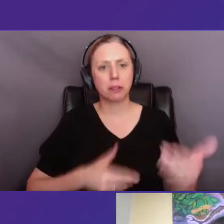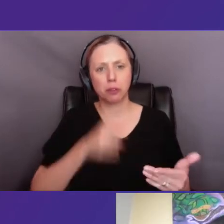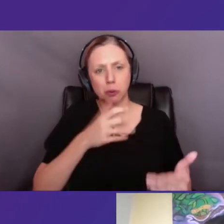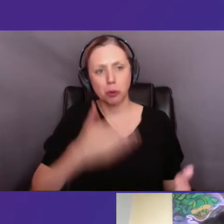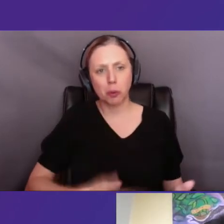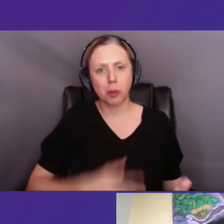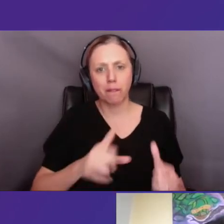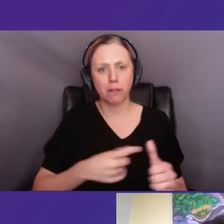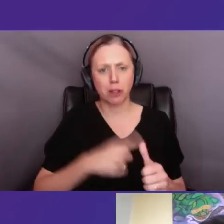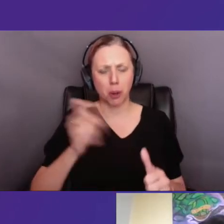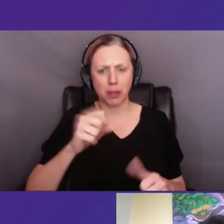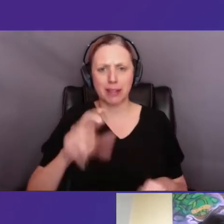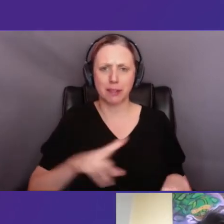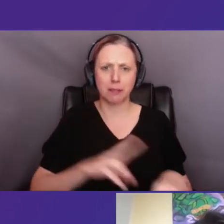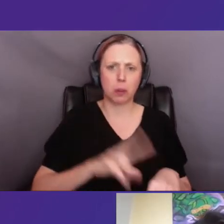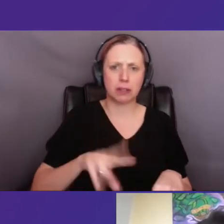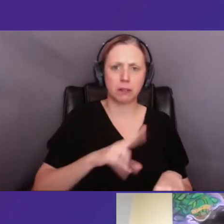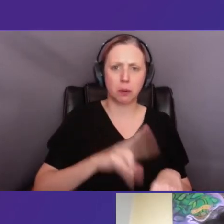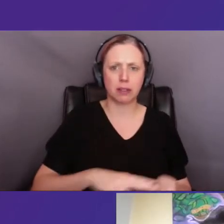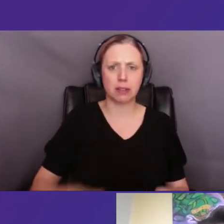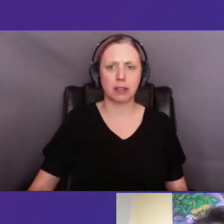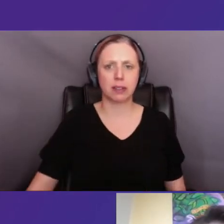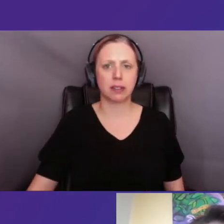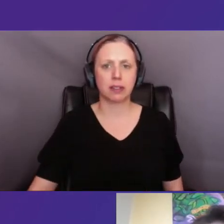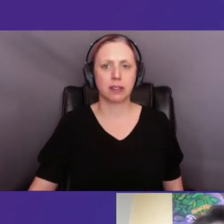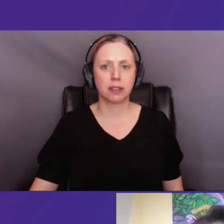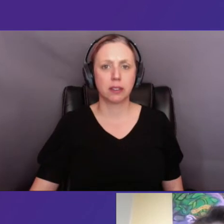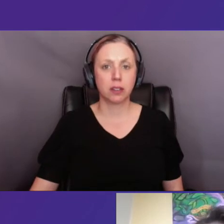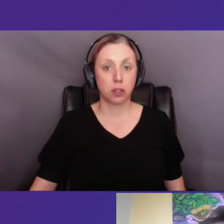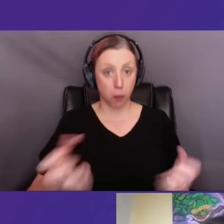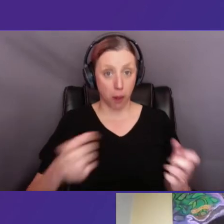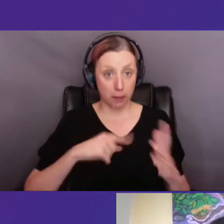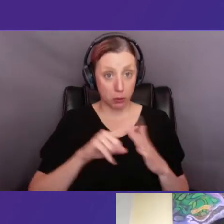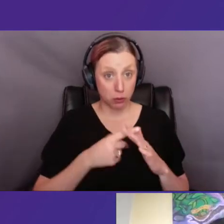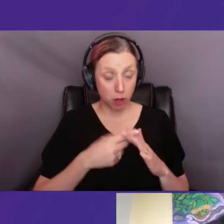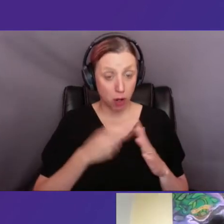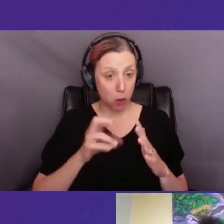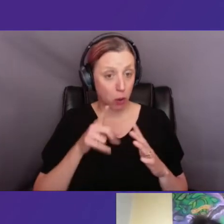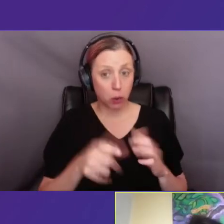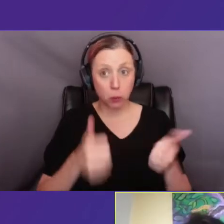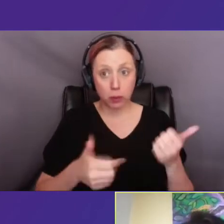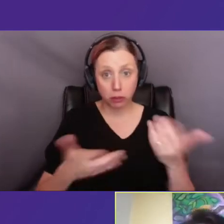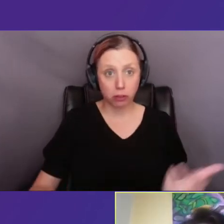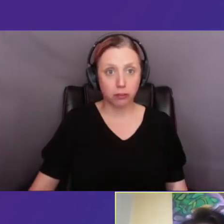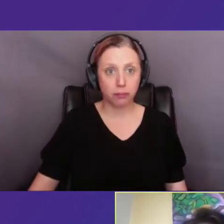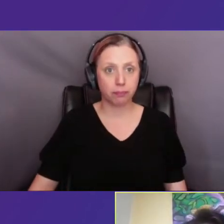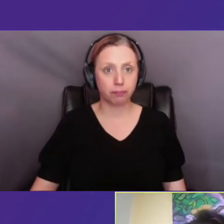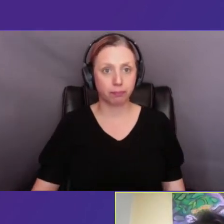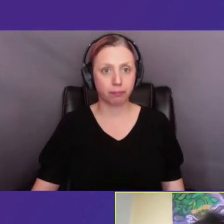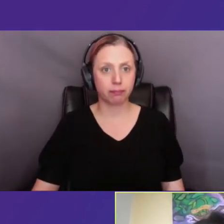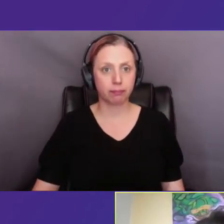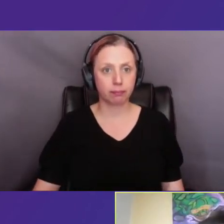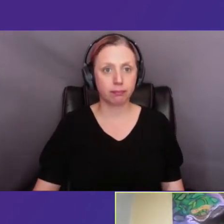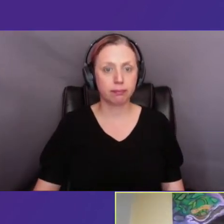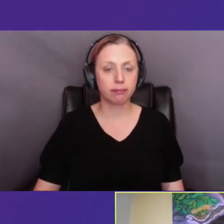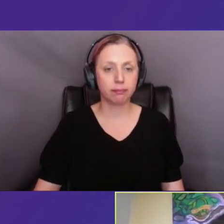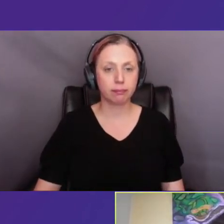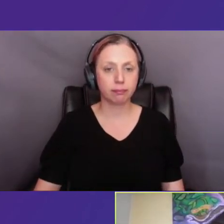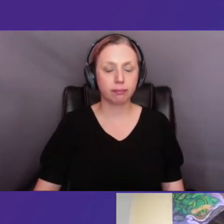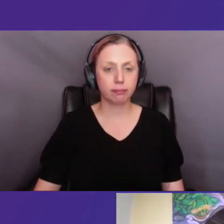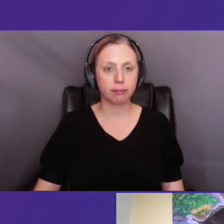ourselves. Oh, of course. Okay. So would you like me to start or should you? Go ahead. Okay.